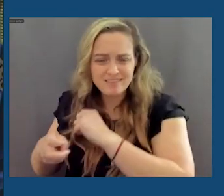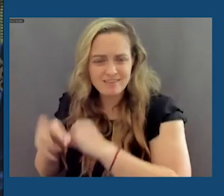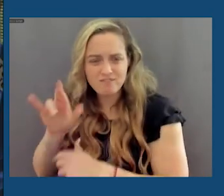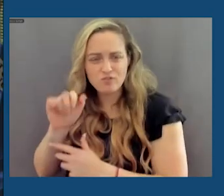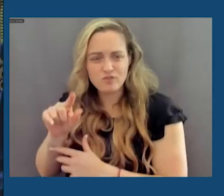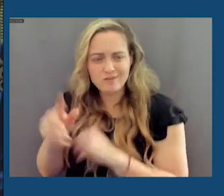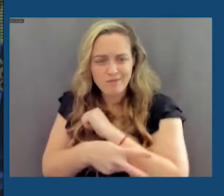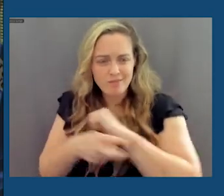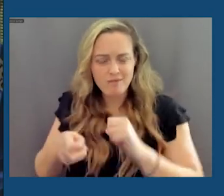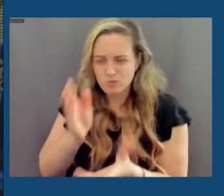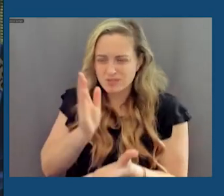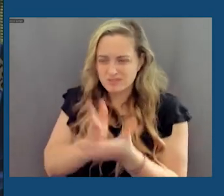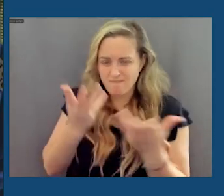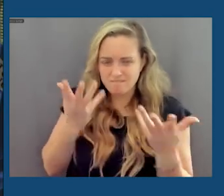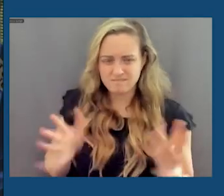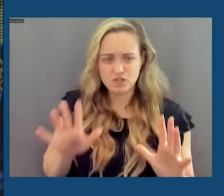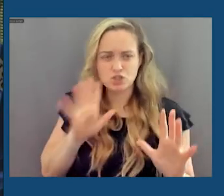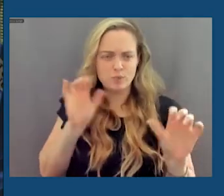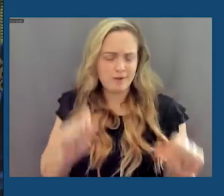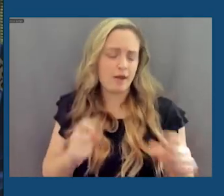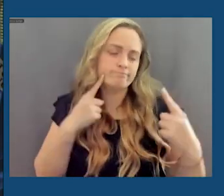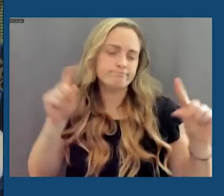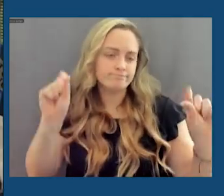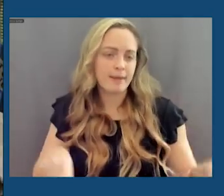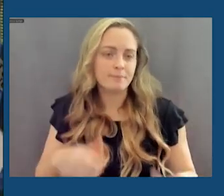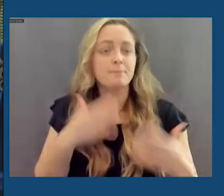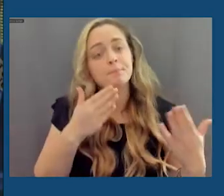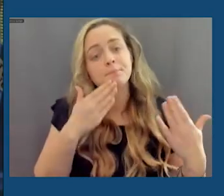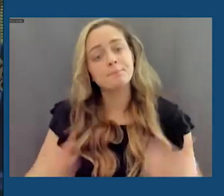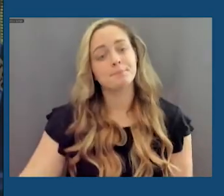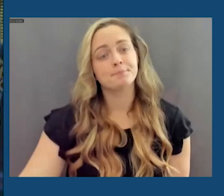can be done. So thank you very much.